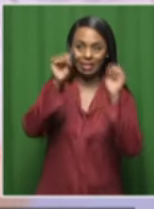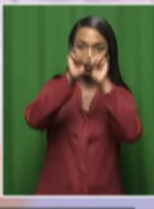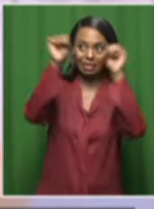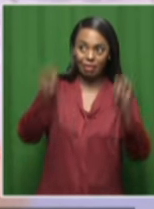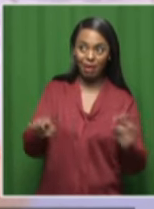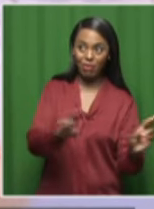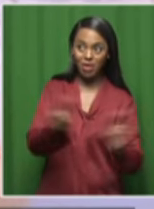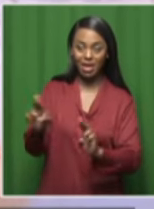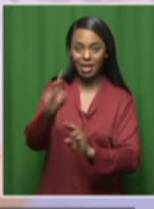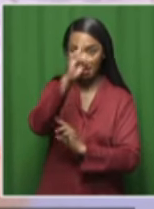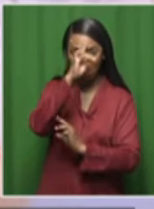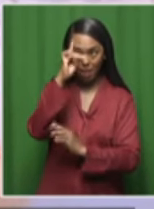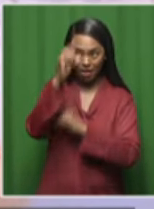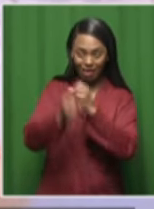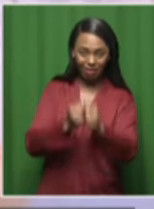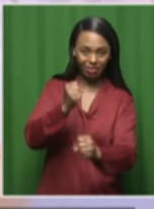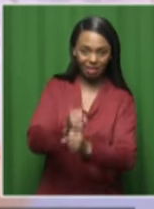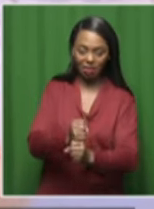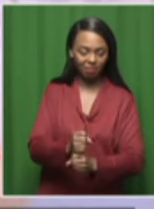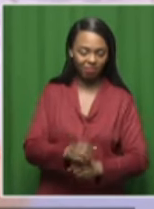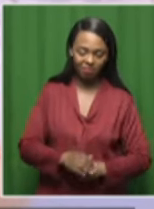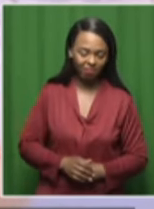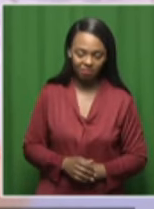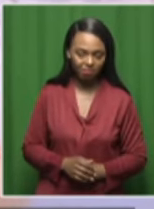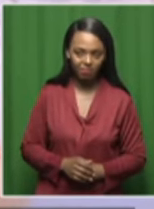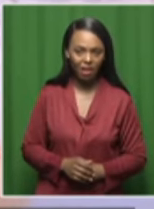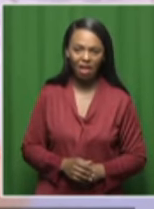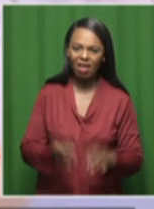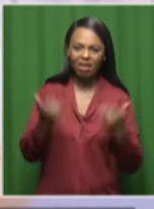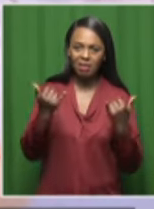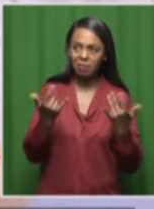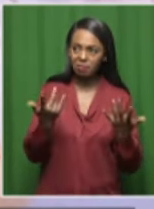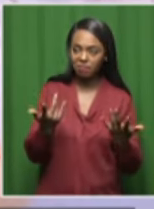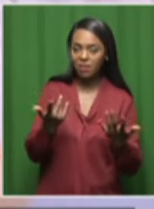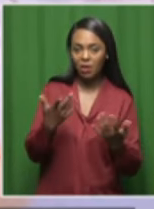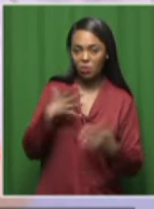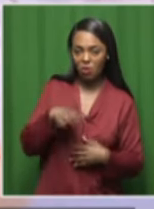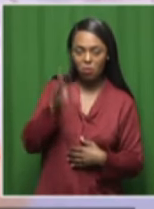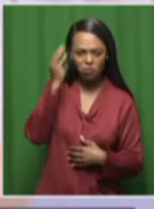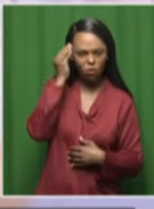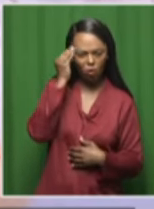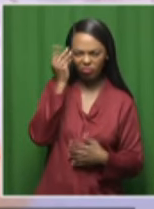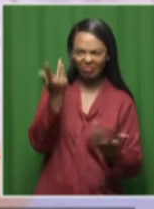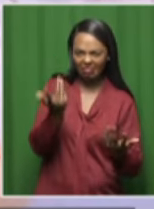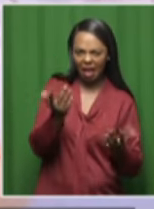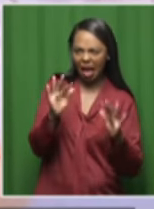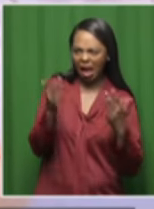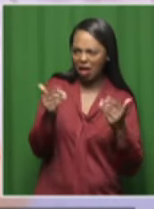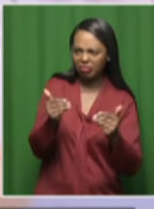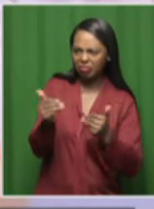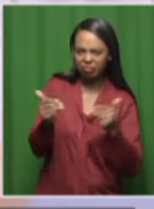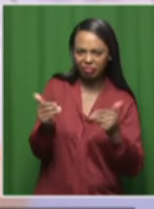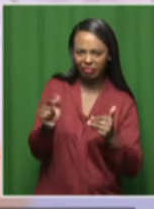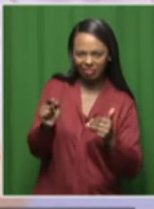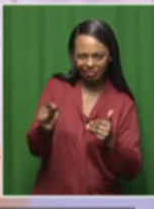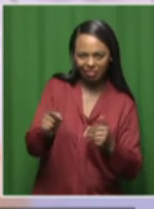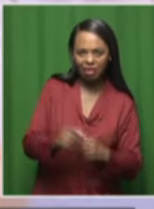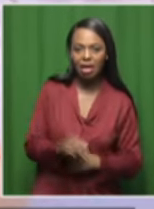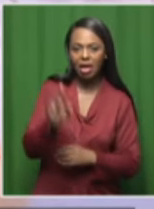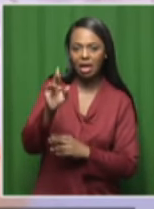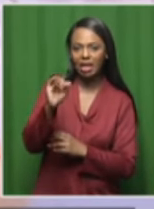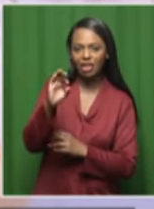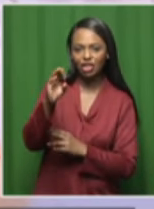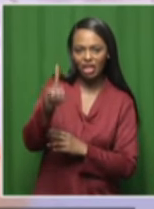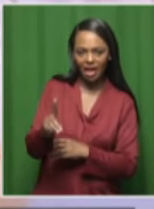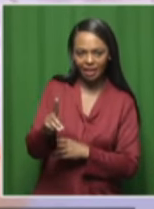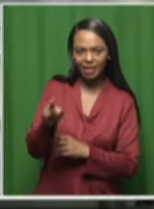But to discuss the implications of this move and how it actually is going to work, let's chat to the head of assurance of Allan Gray, Richard Carter.